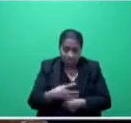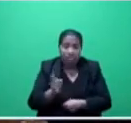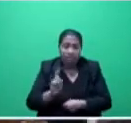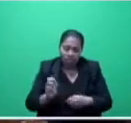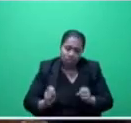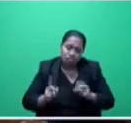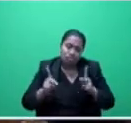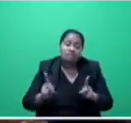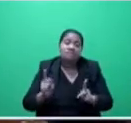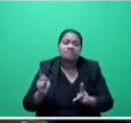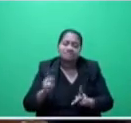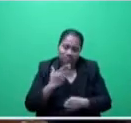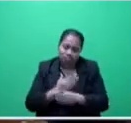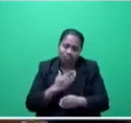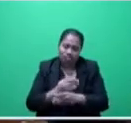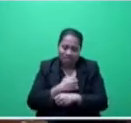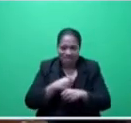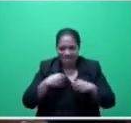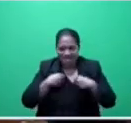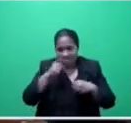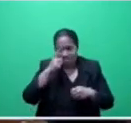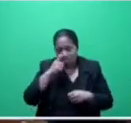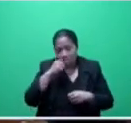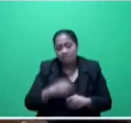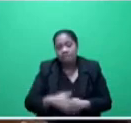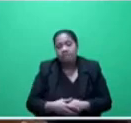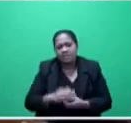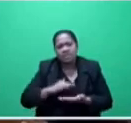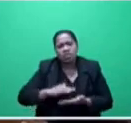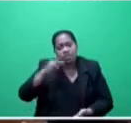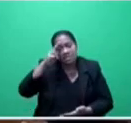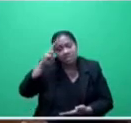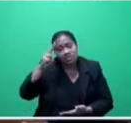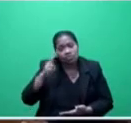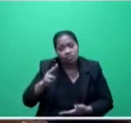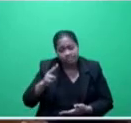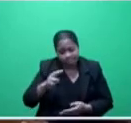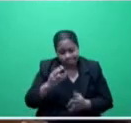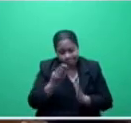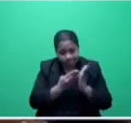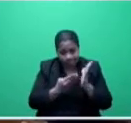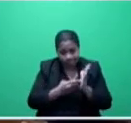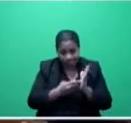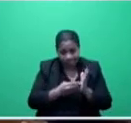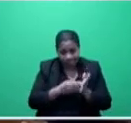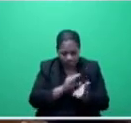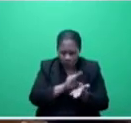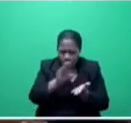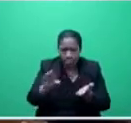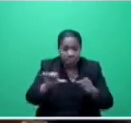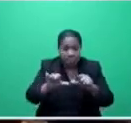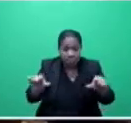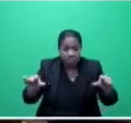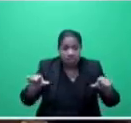opportunities for our people. Mr. Speaker, the increase in the national budget allocation towards Ministry of Agriculture,